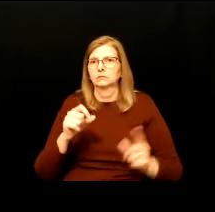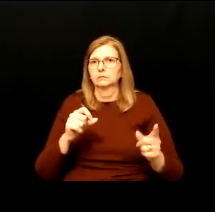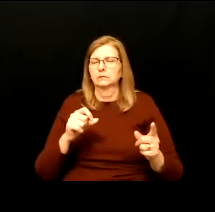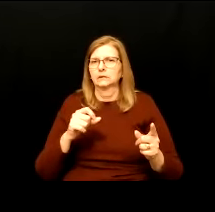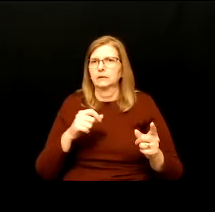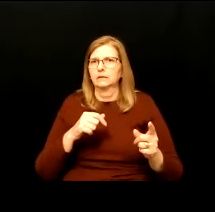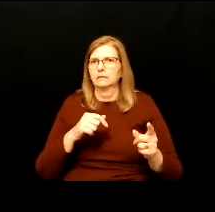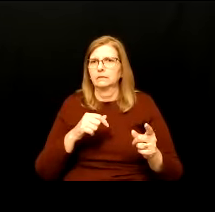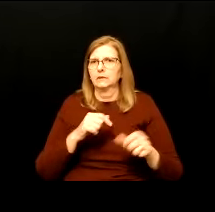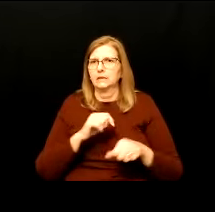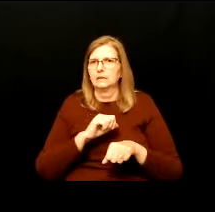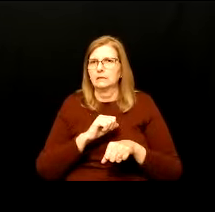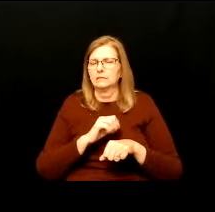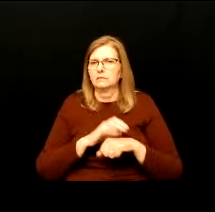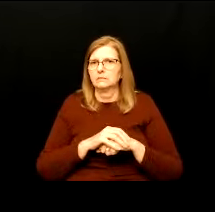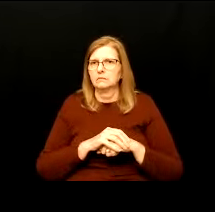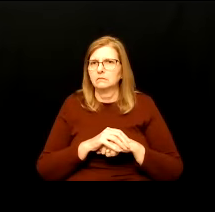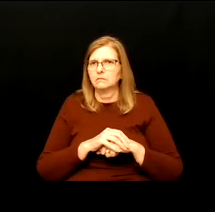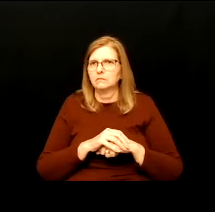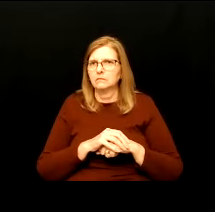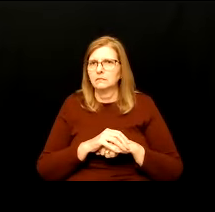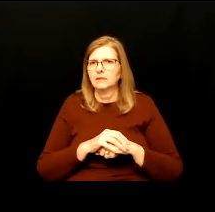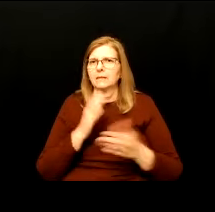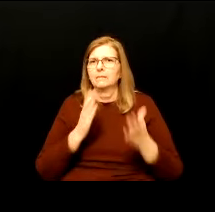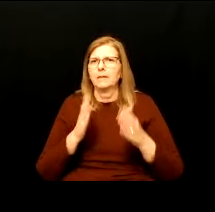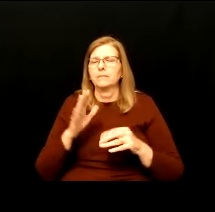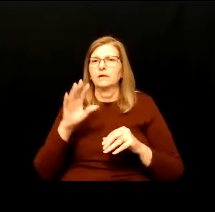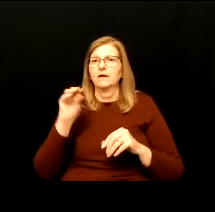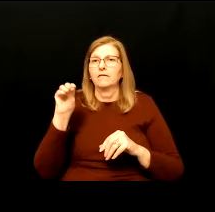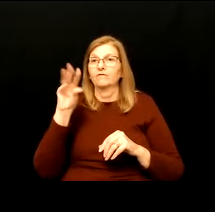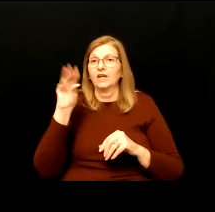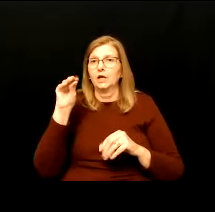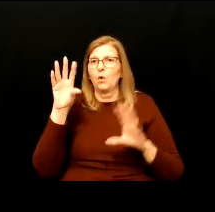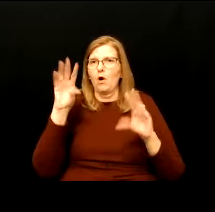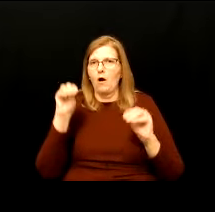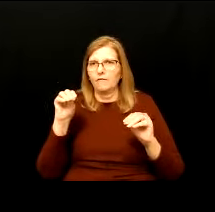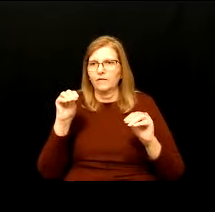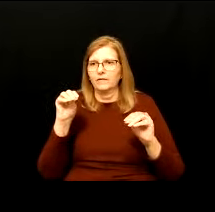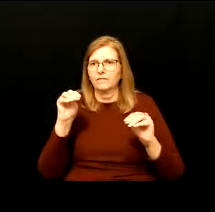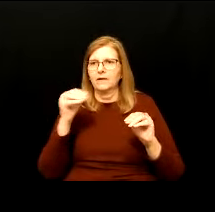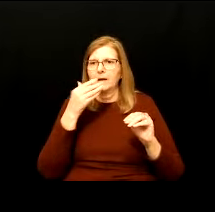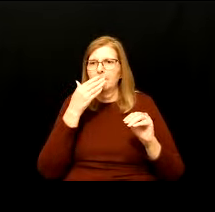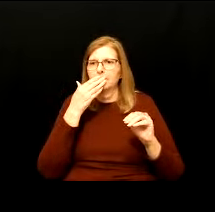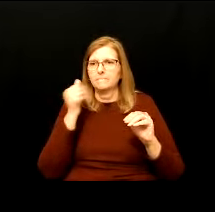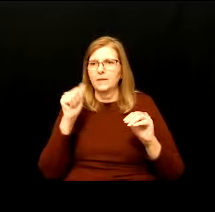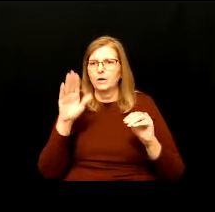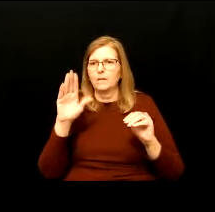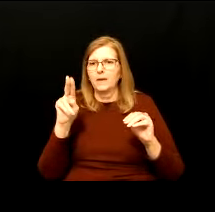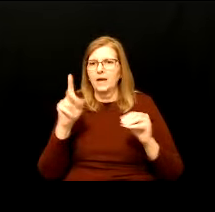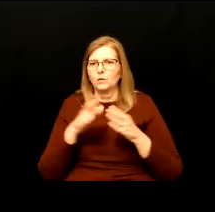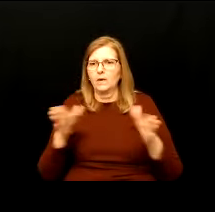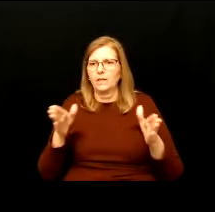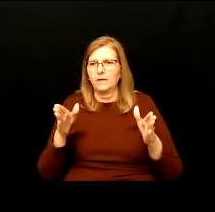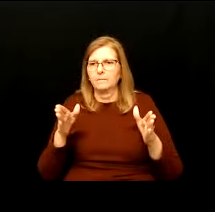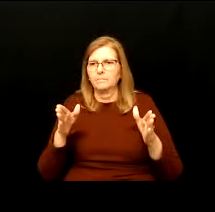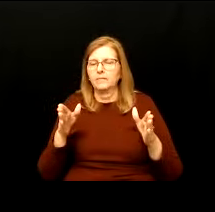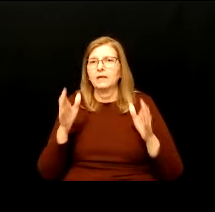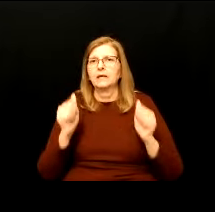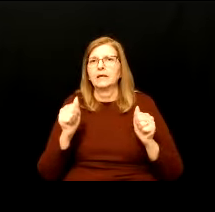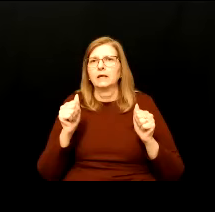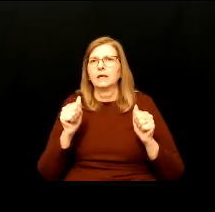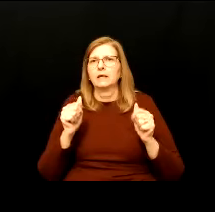my. You might want to turn your video off so you have a better bandwidth. Okay, Can you explain how you that decide